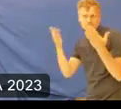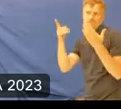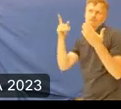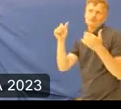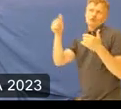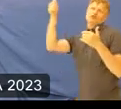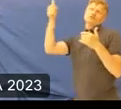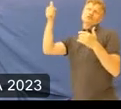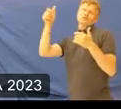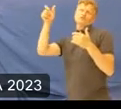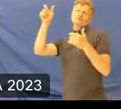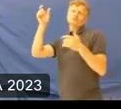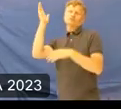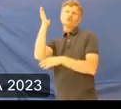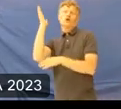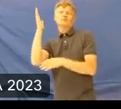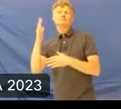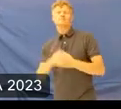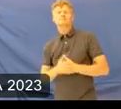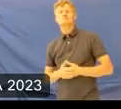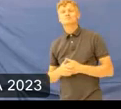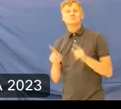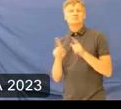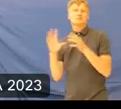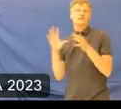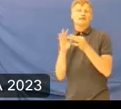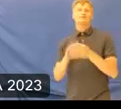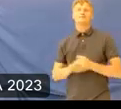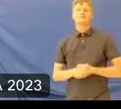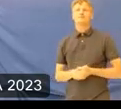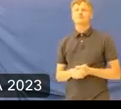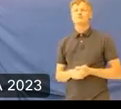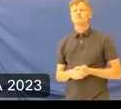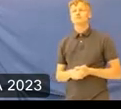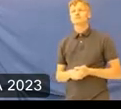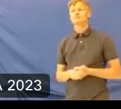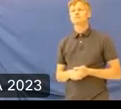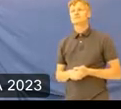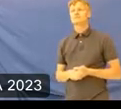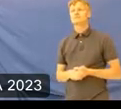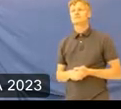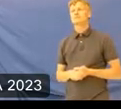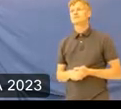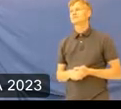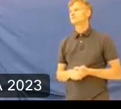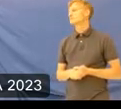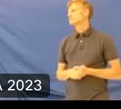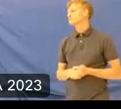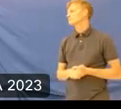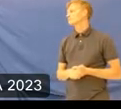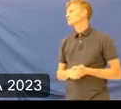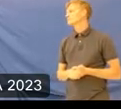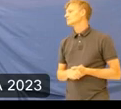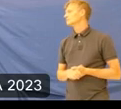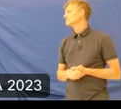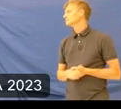first talk. And there, so we get the familiar implicatures. So I'm